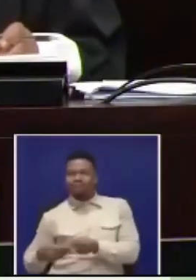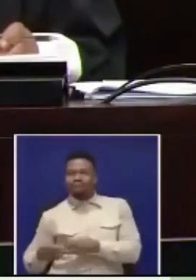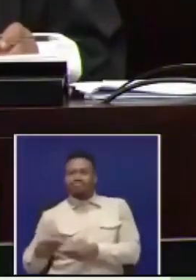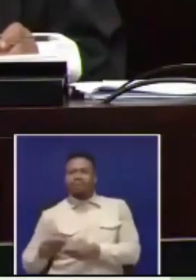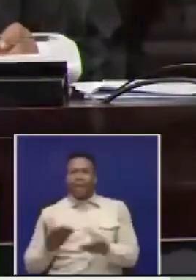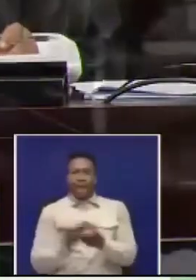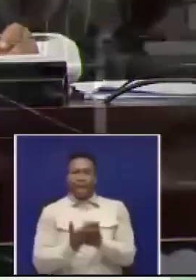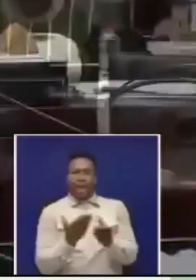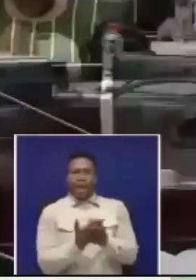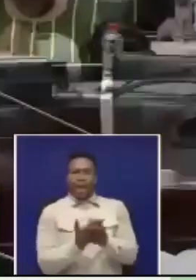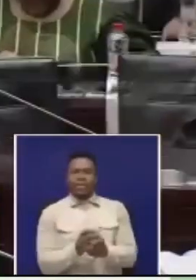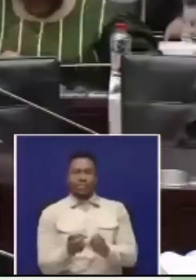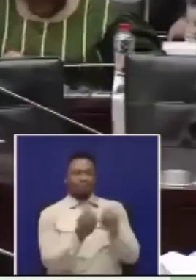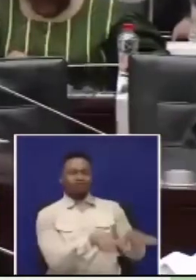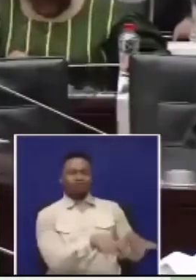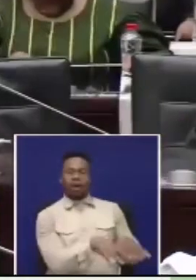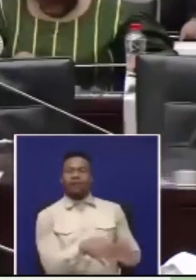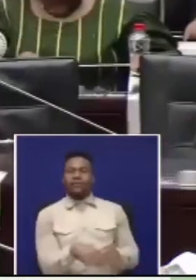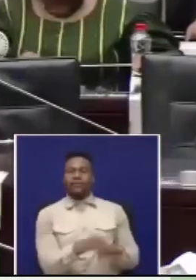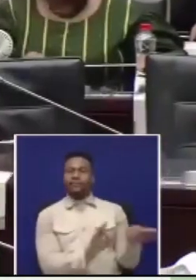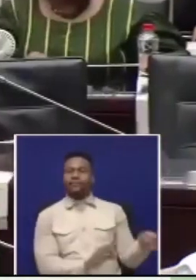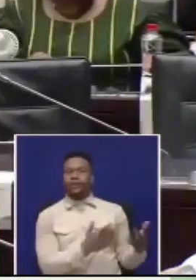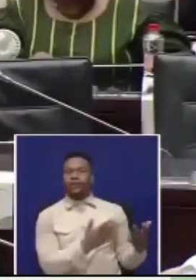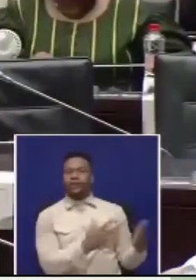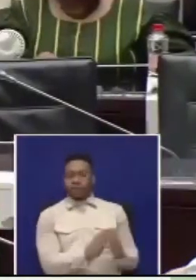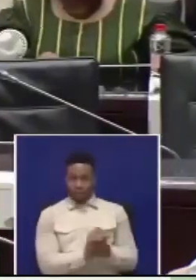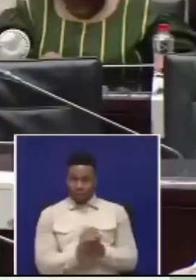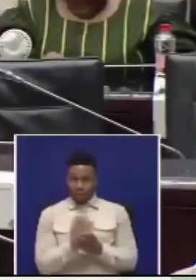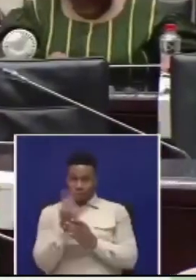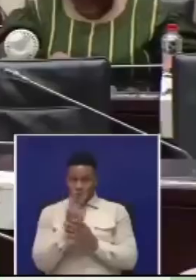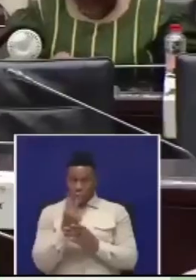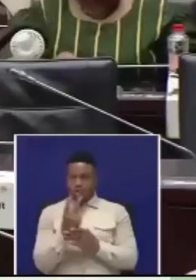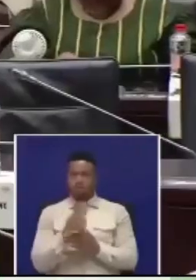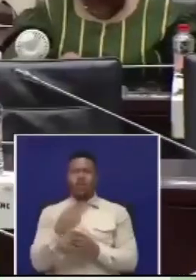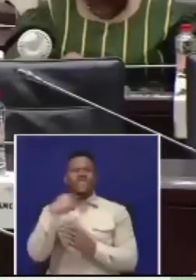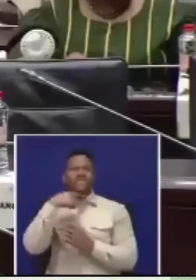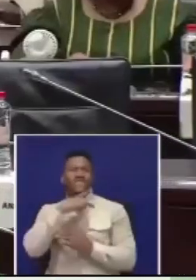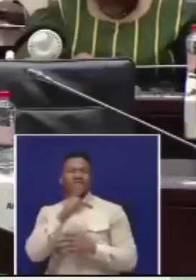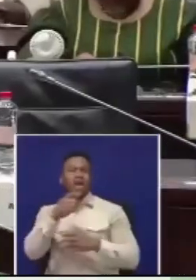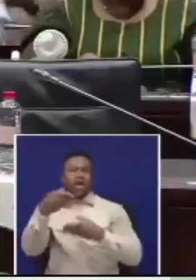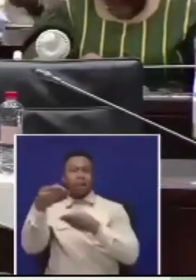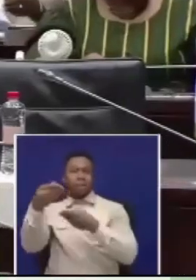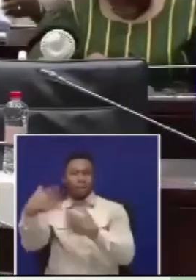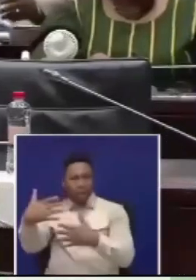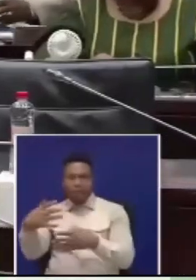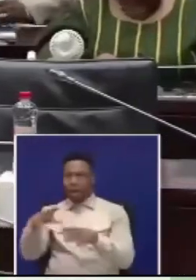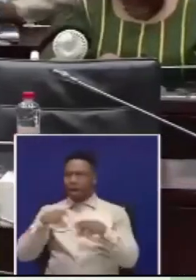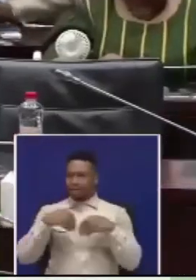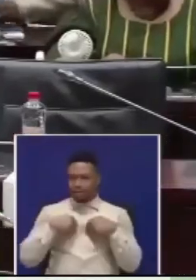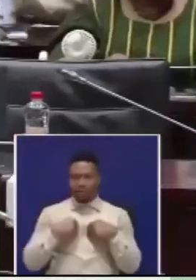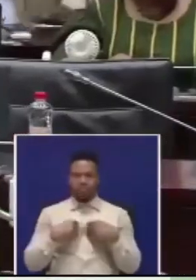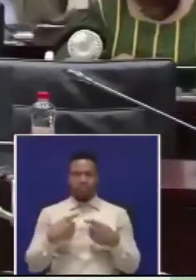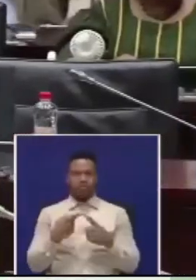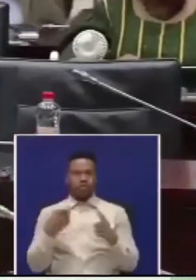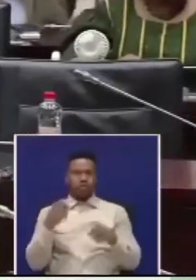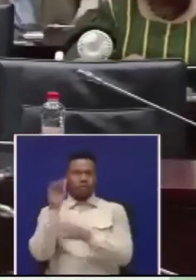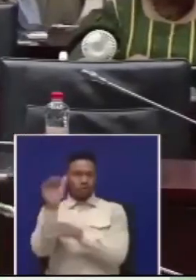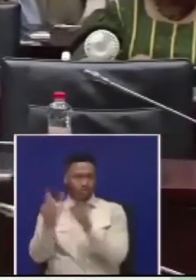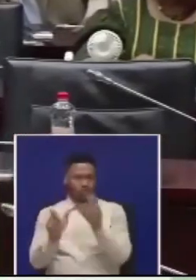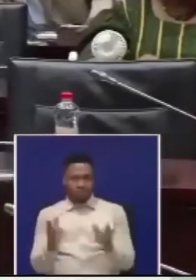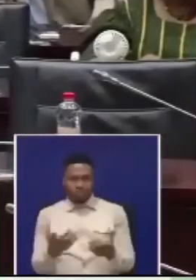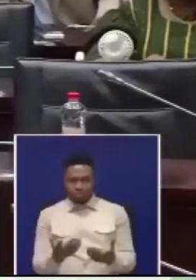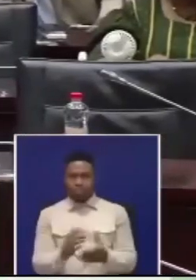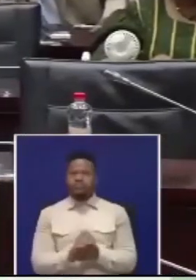fraudulent documents must be dealt with firmly. South African employers, be they in the trucking industry,